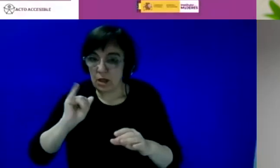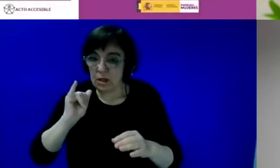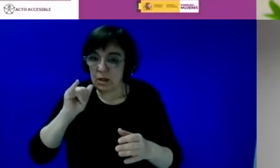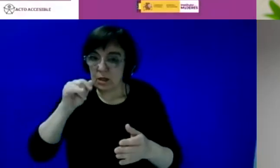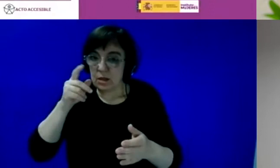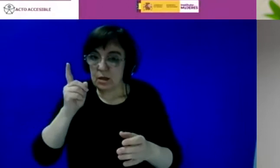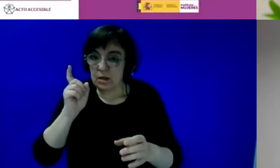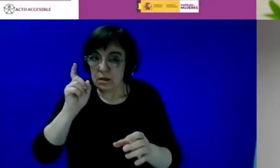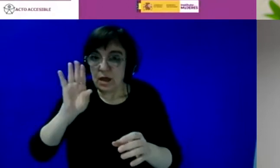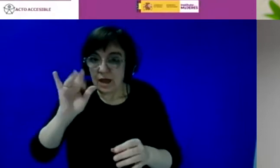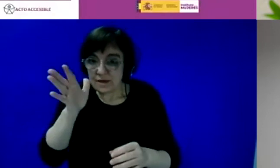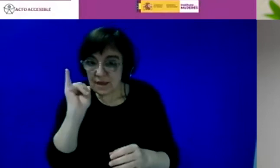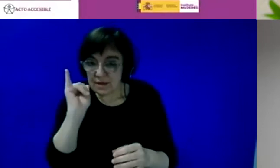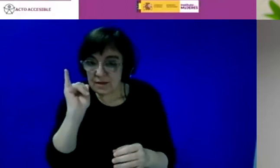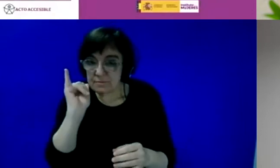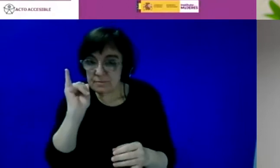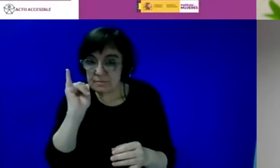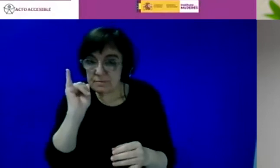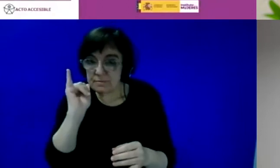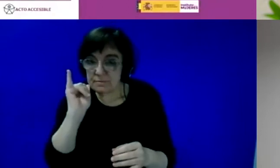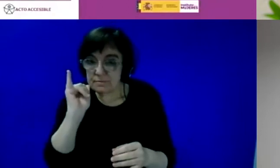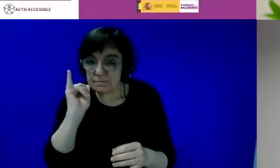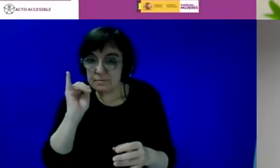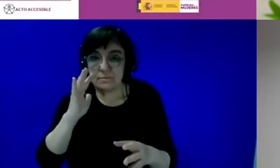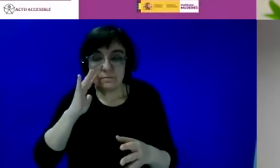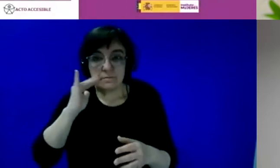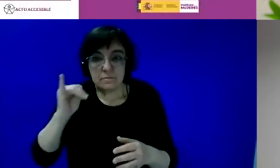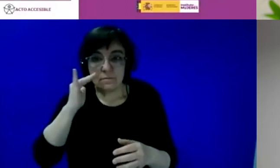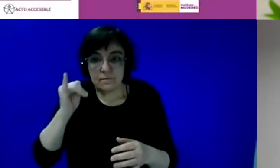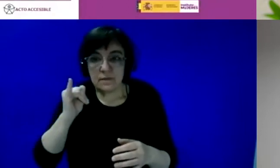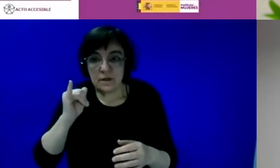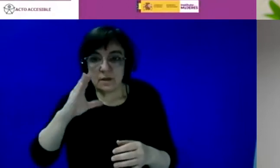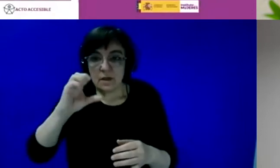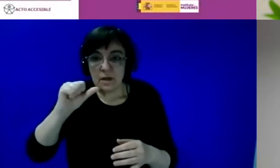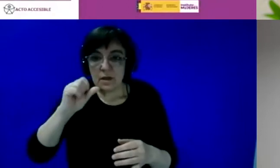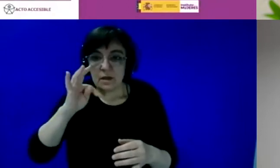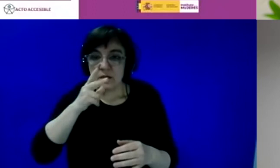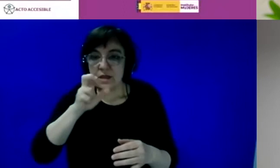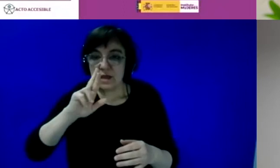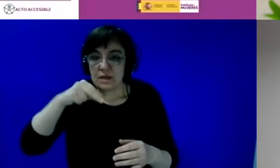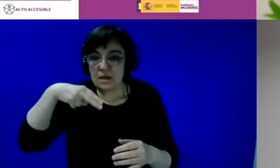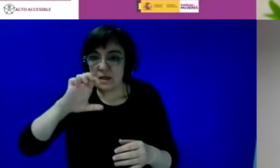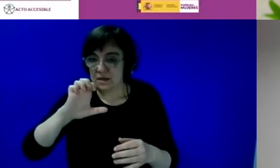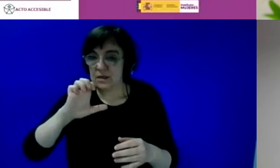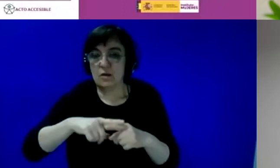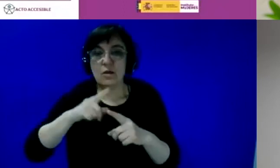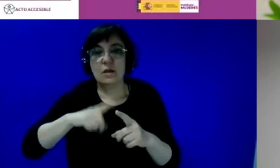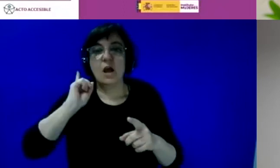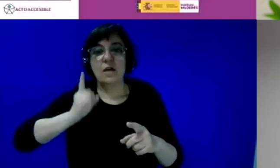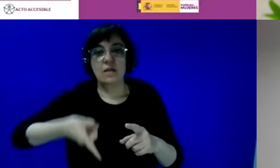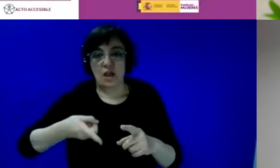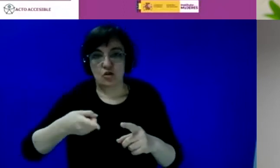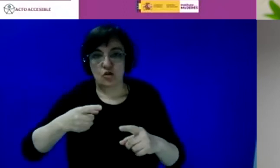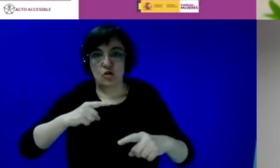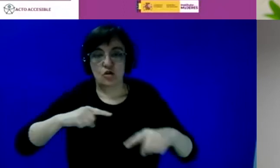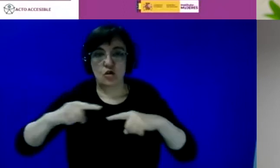Yes, me? No, Catherine Norton, the director of Disability Forum.